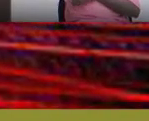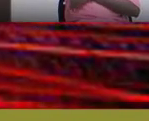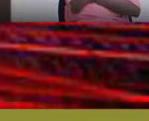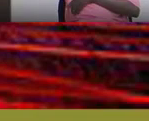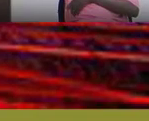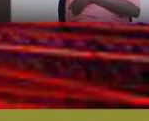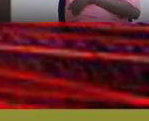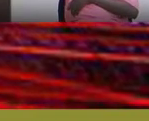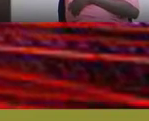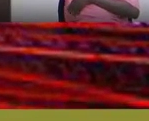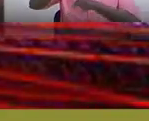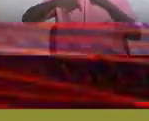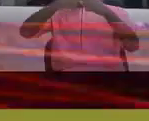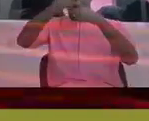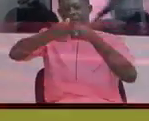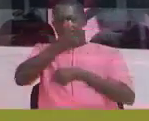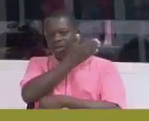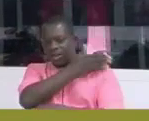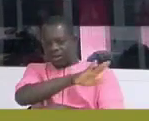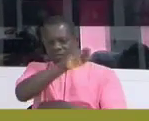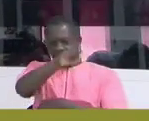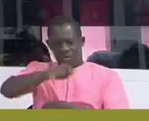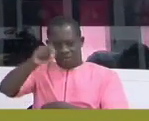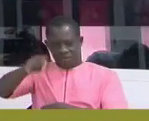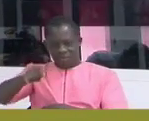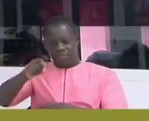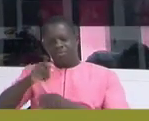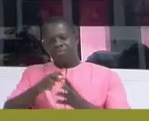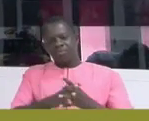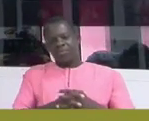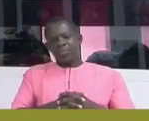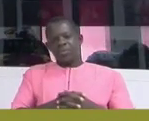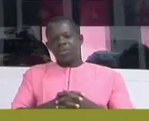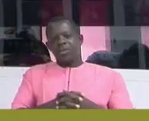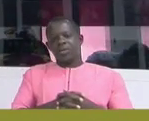Okay, I did farming. After I left